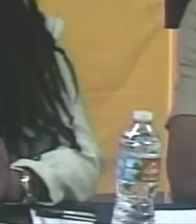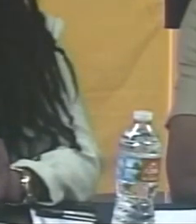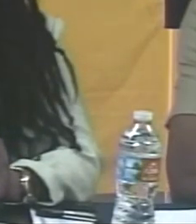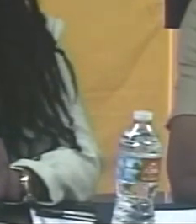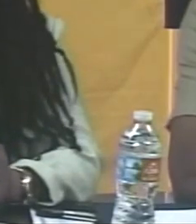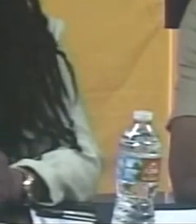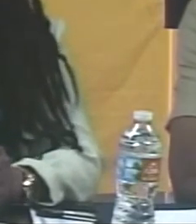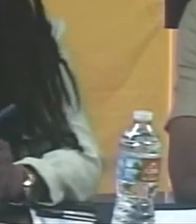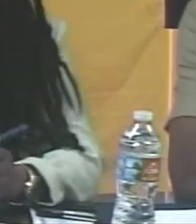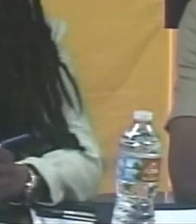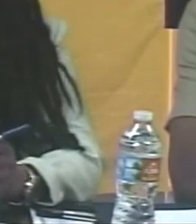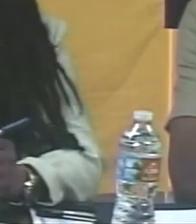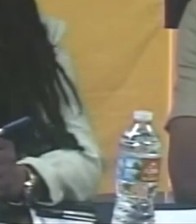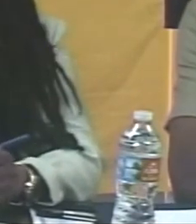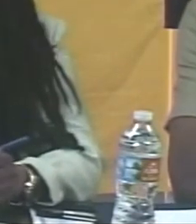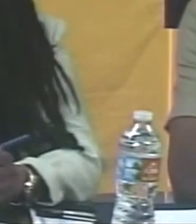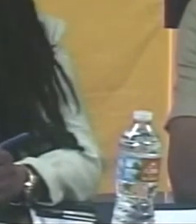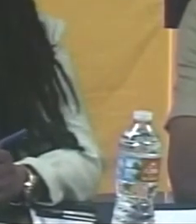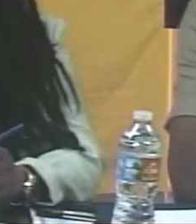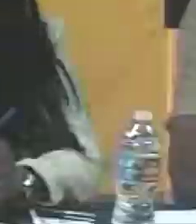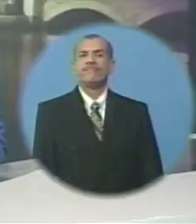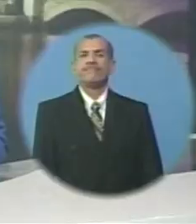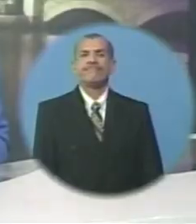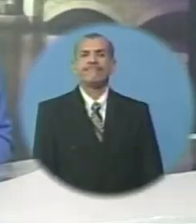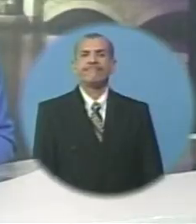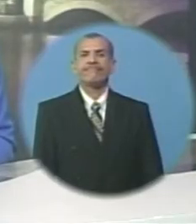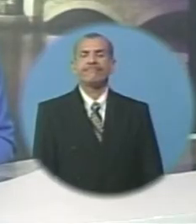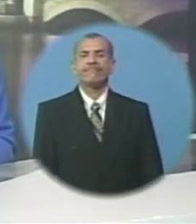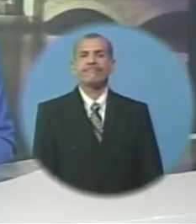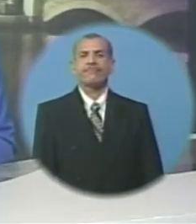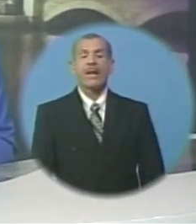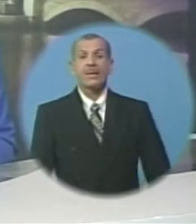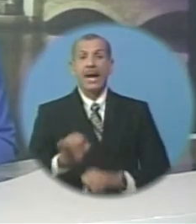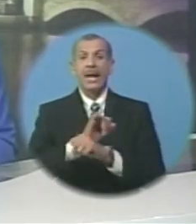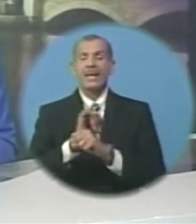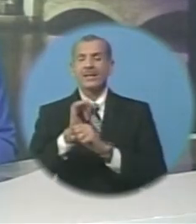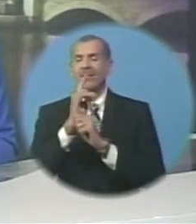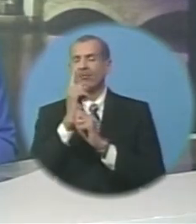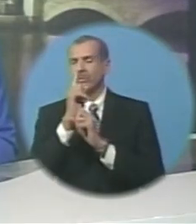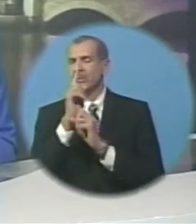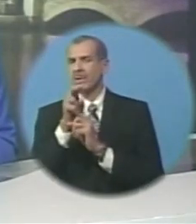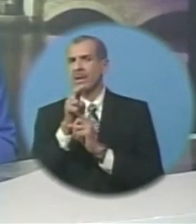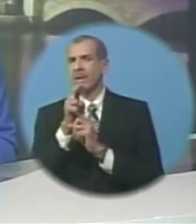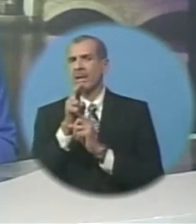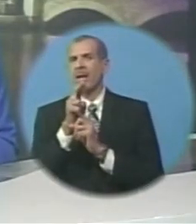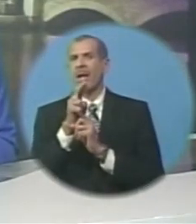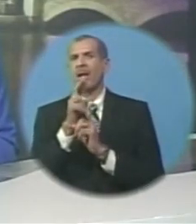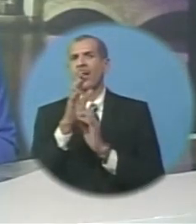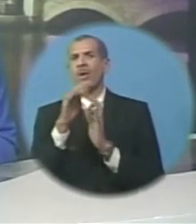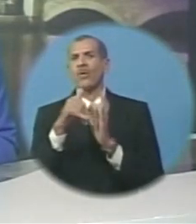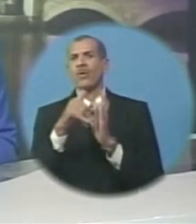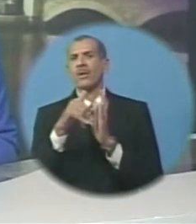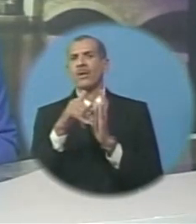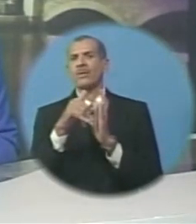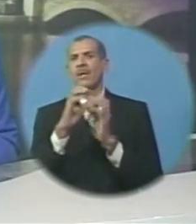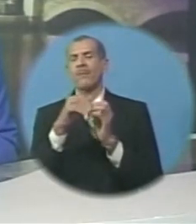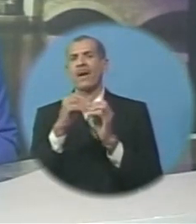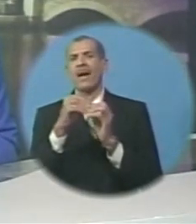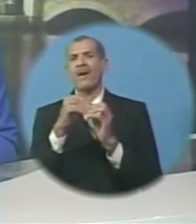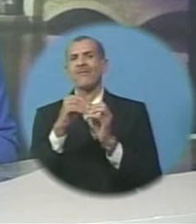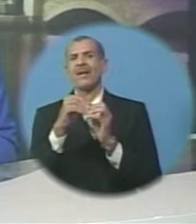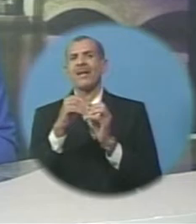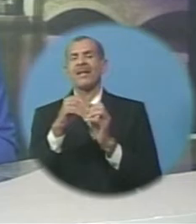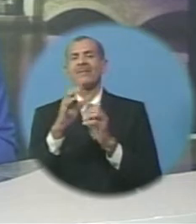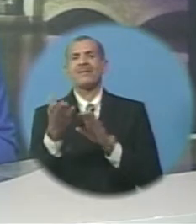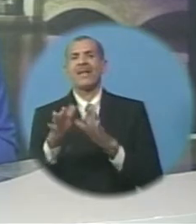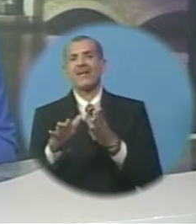to be comparing it to the previous year. Well, the island has seen a record low number of fatalities due to vehicular accidents